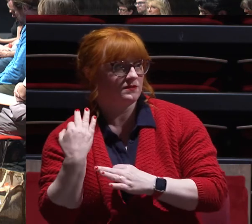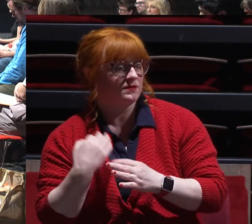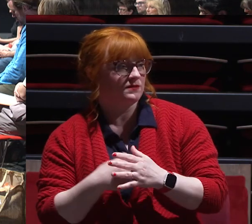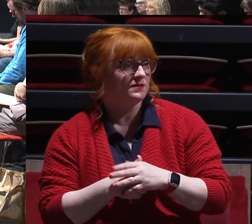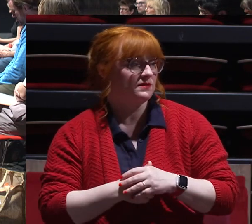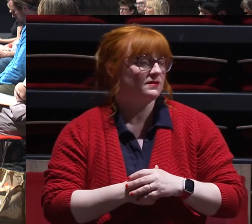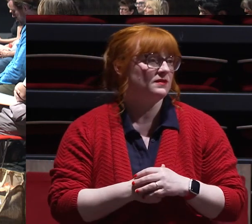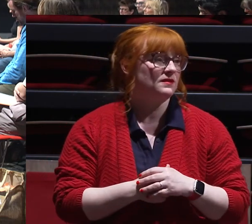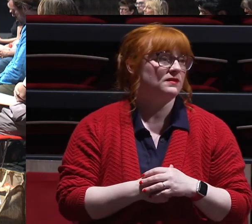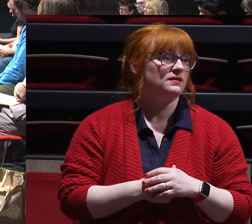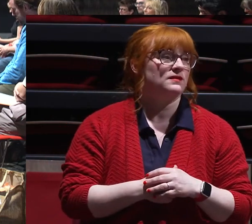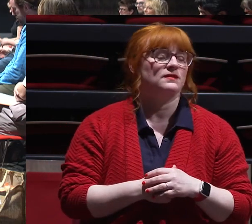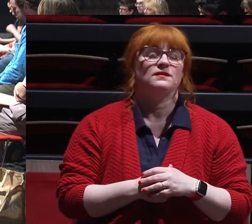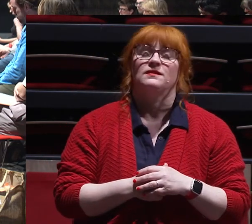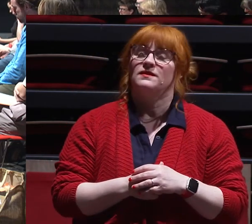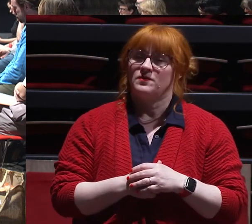Any more questions?